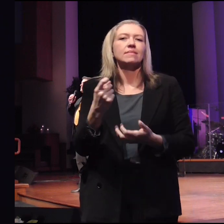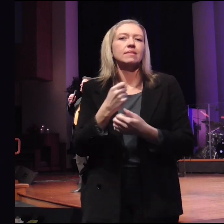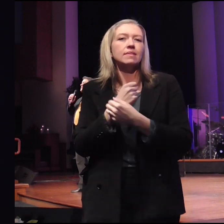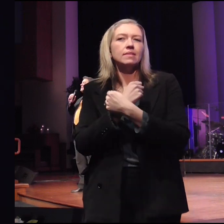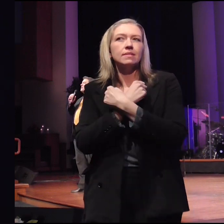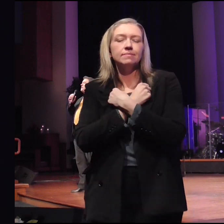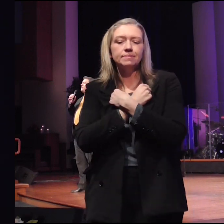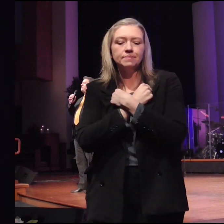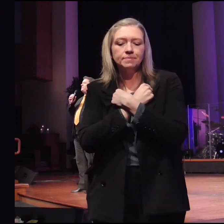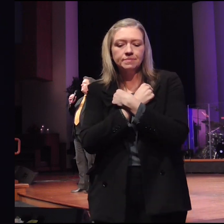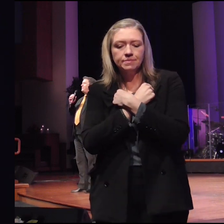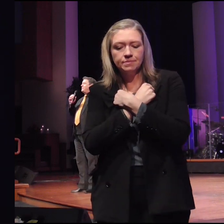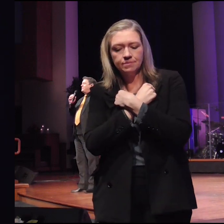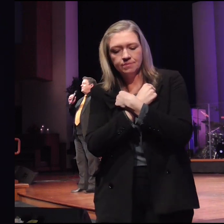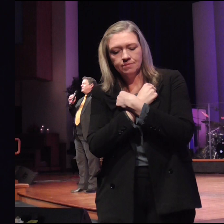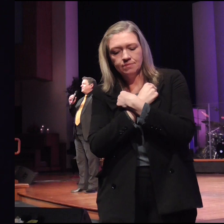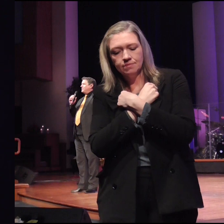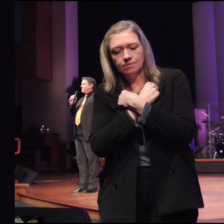only love.